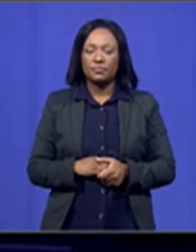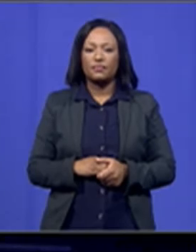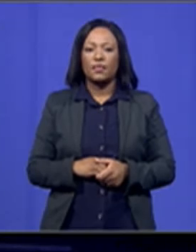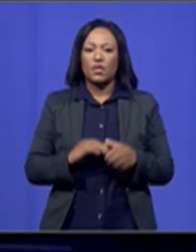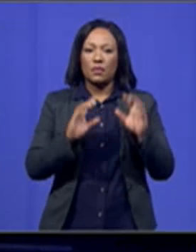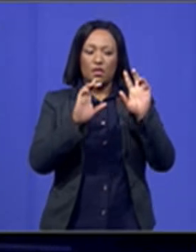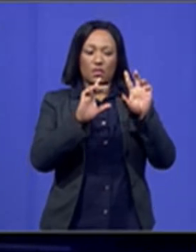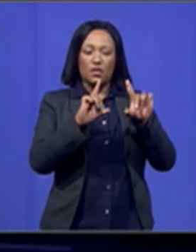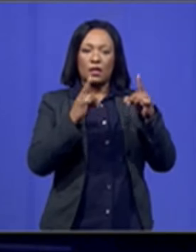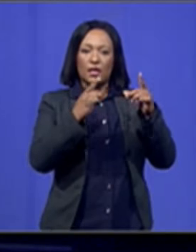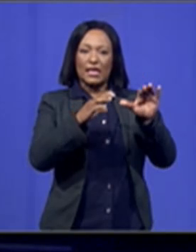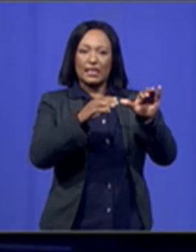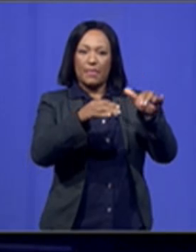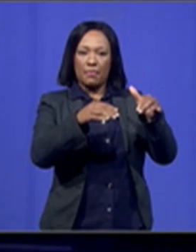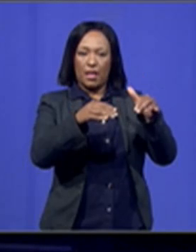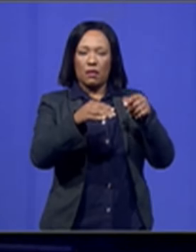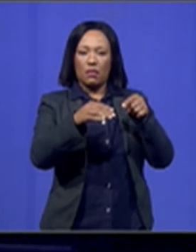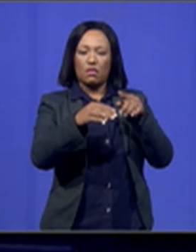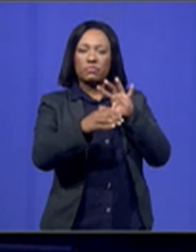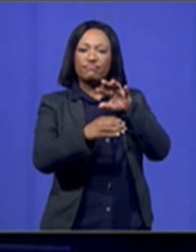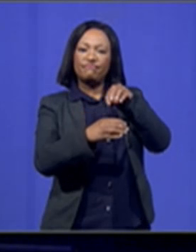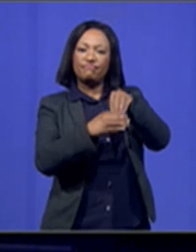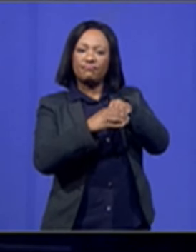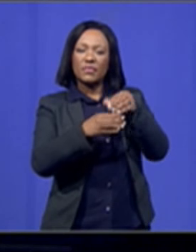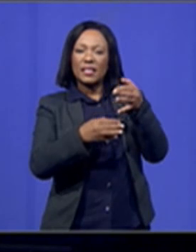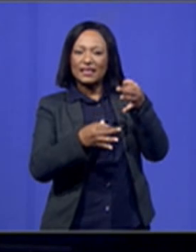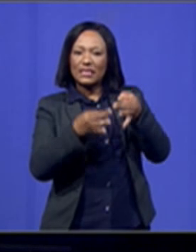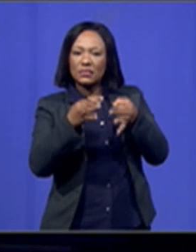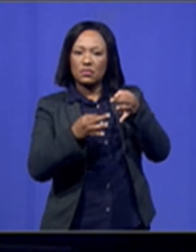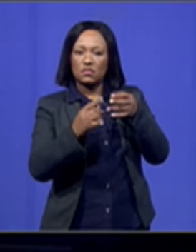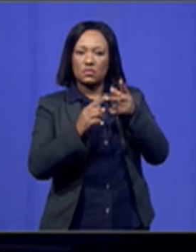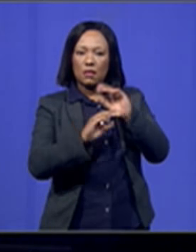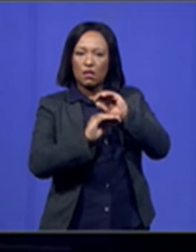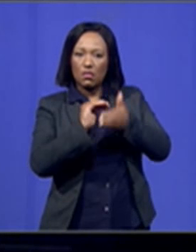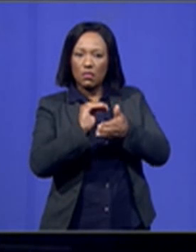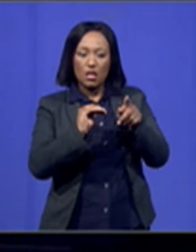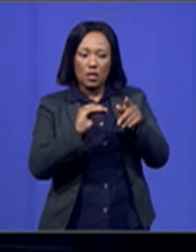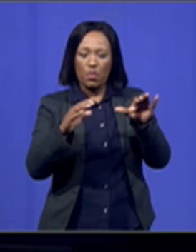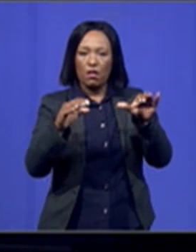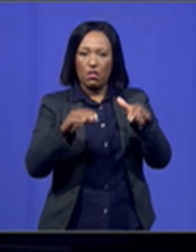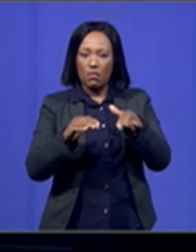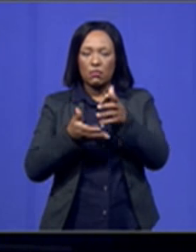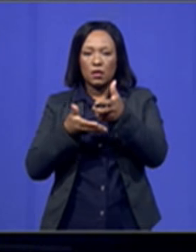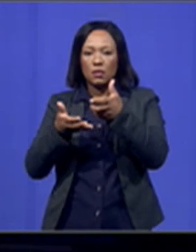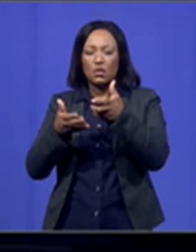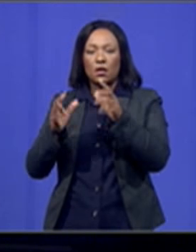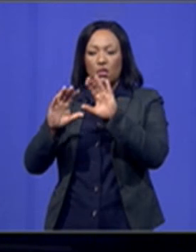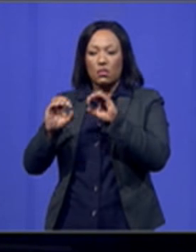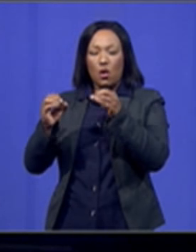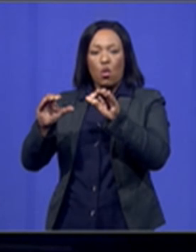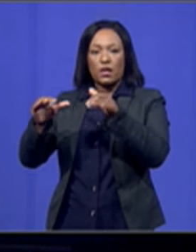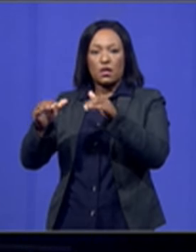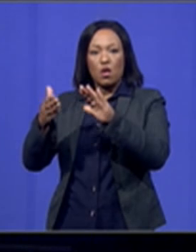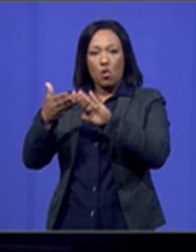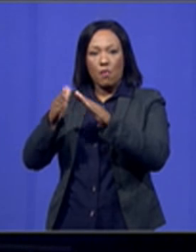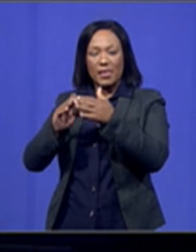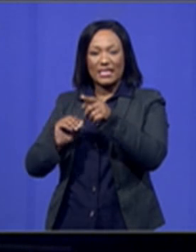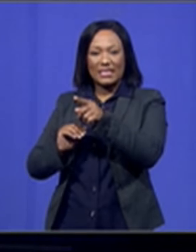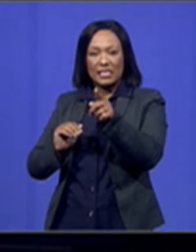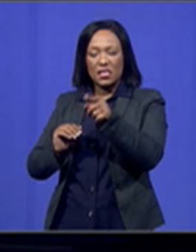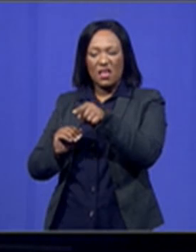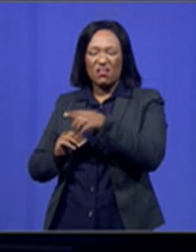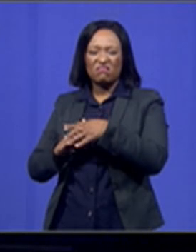Mafapha mmuso a welang lekaleng la polokeho le tshireletso a tla etella pele karabelo le ditherisano le mekgatlo ya baahi e kgahlano le melata